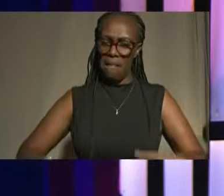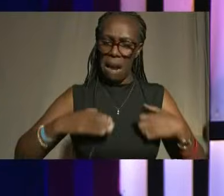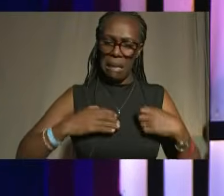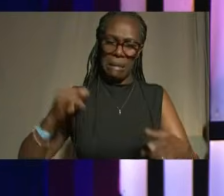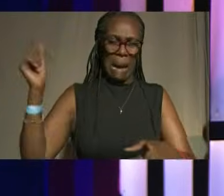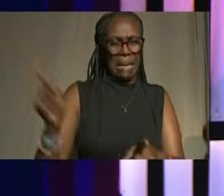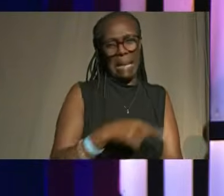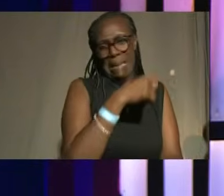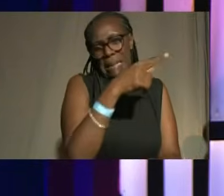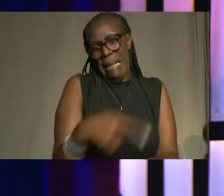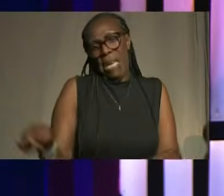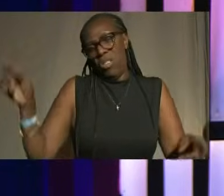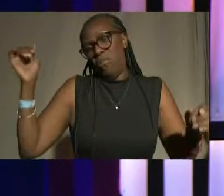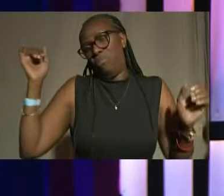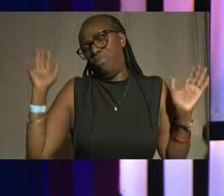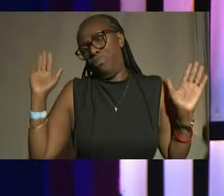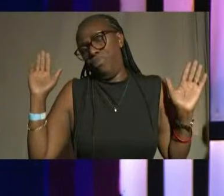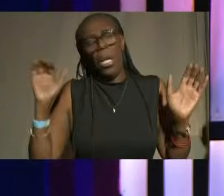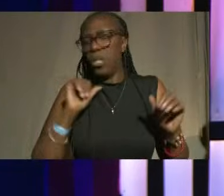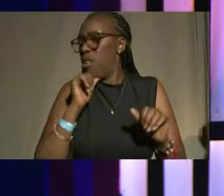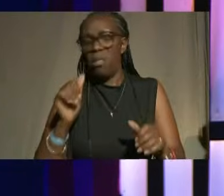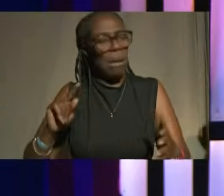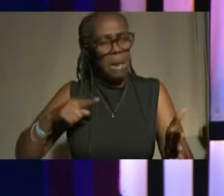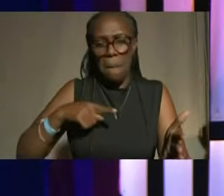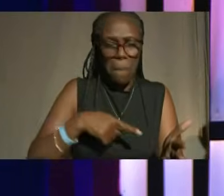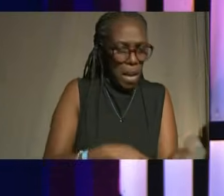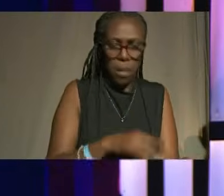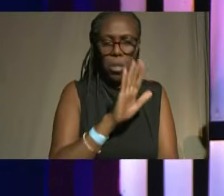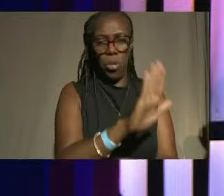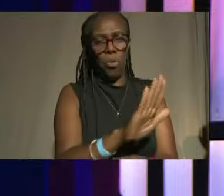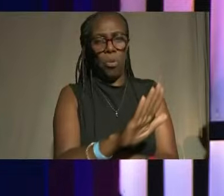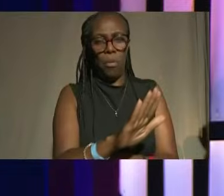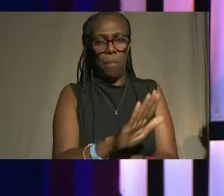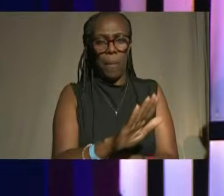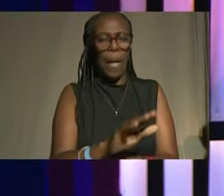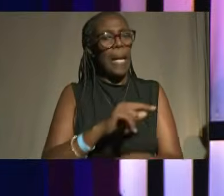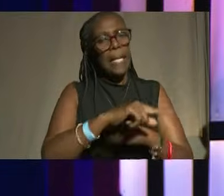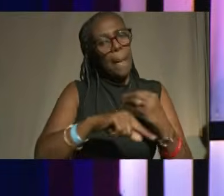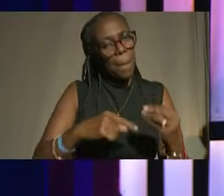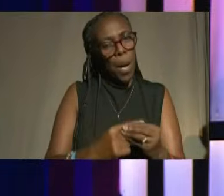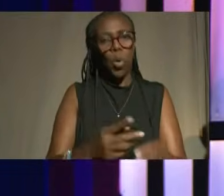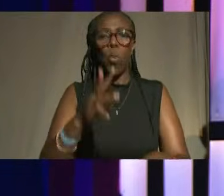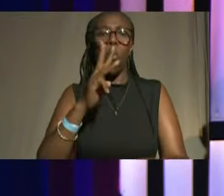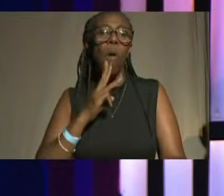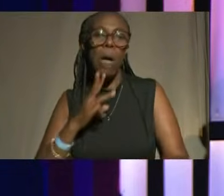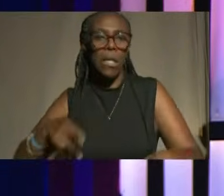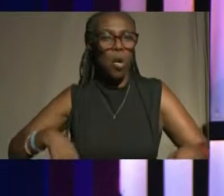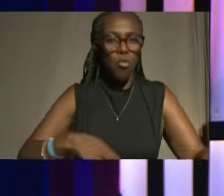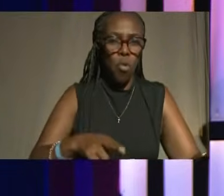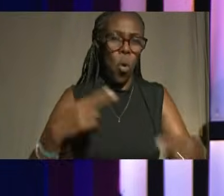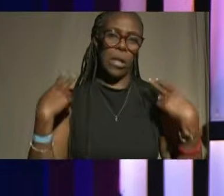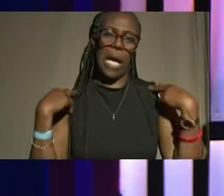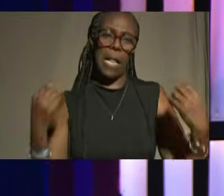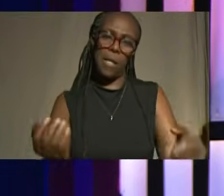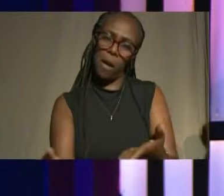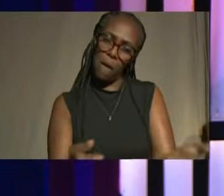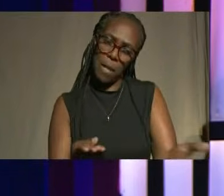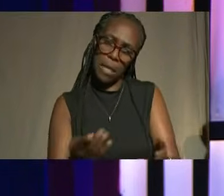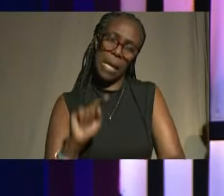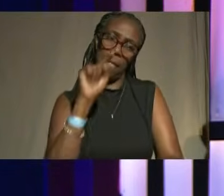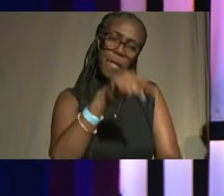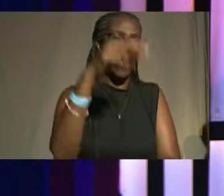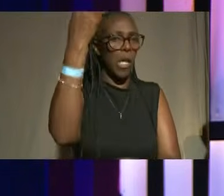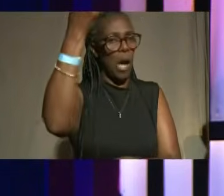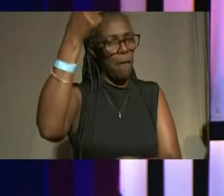you in your community. It is about the water, the road, the health services, and this government has done more. On the 3rd